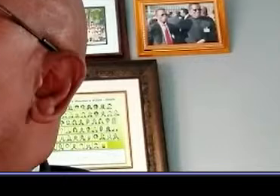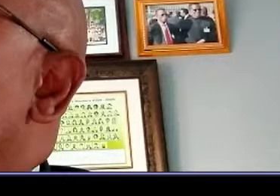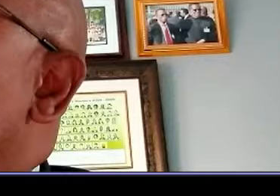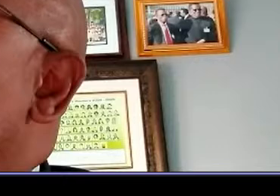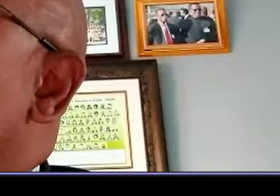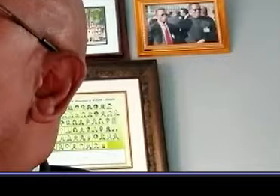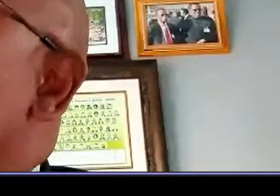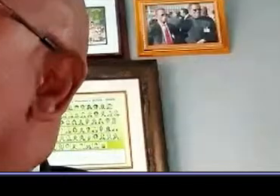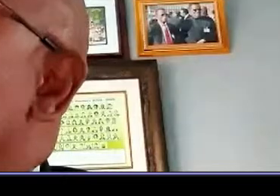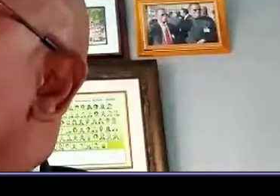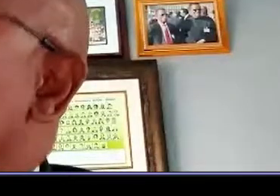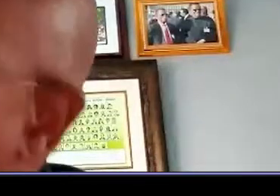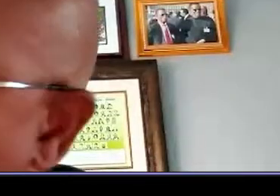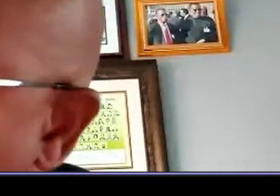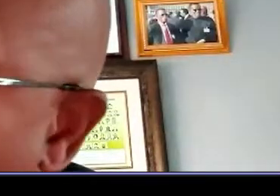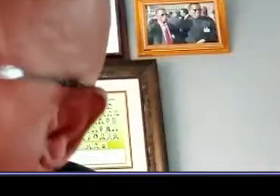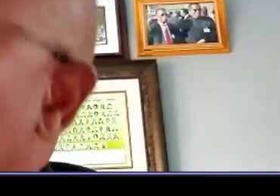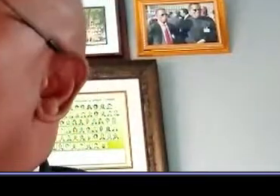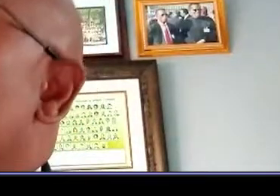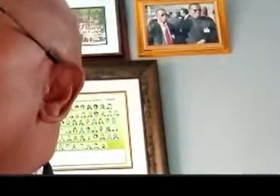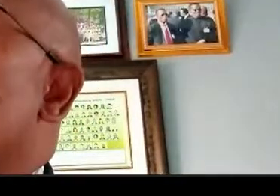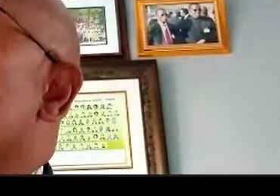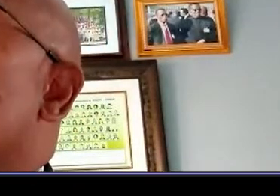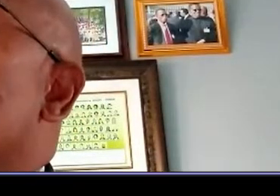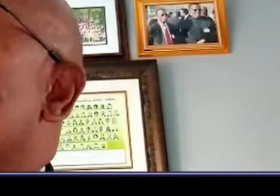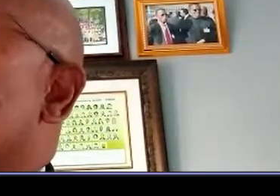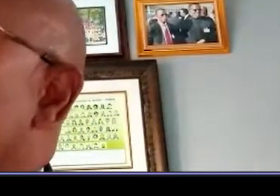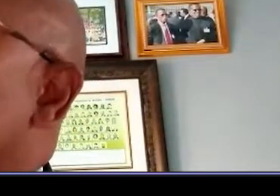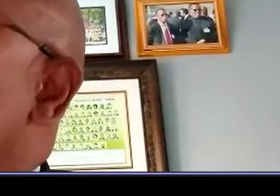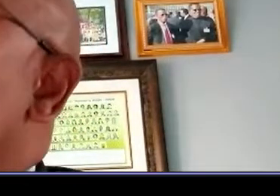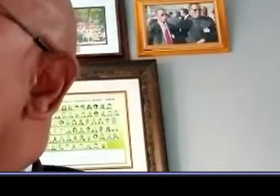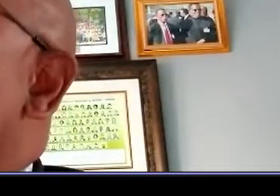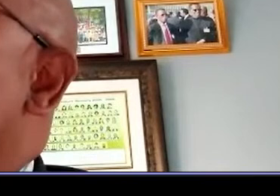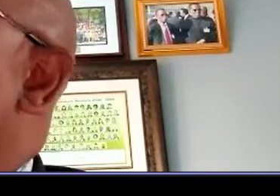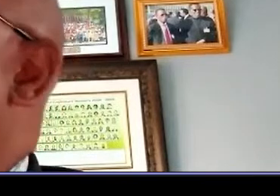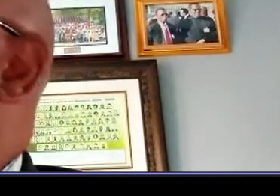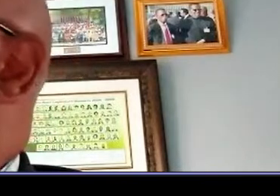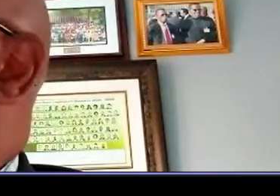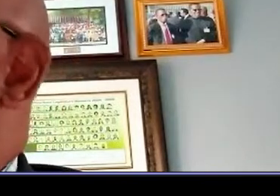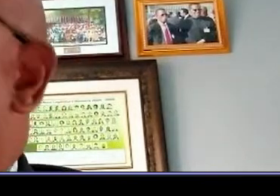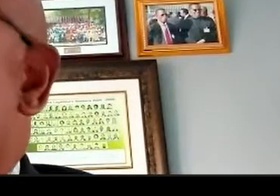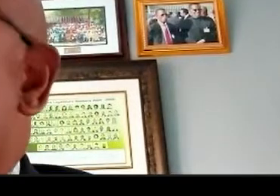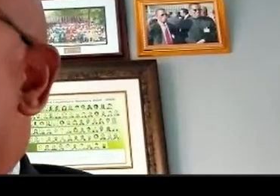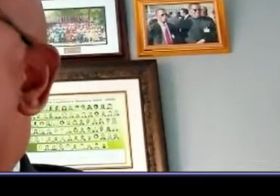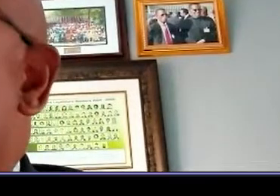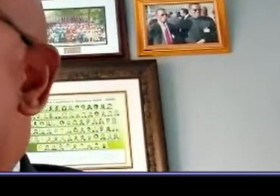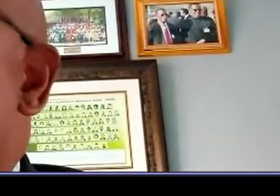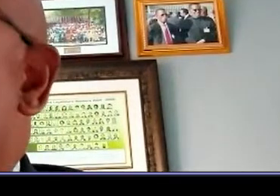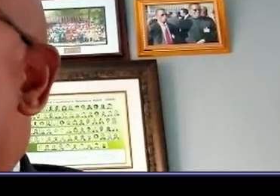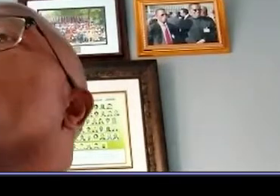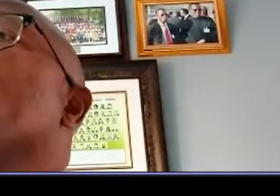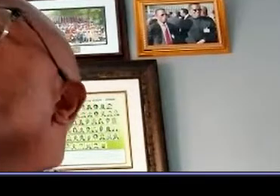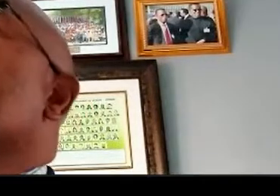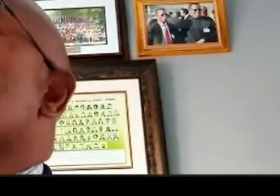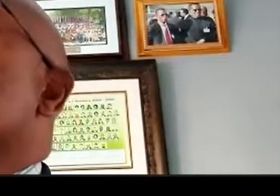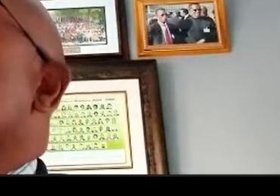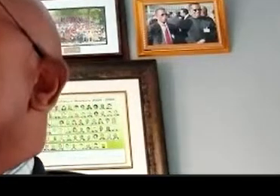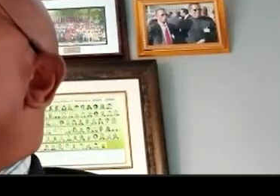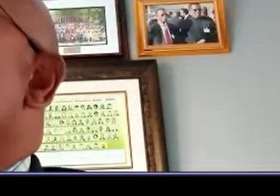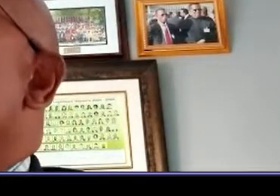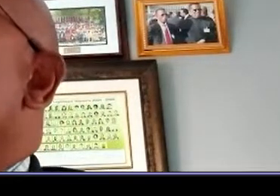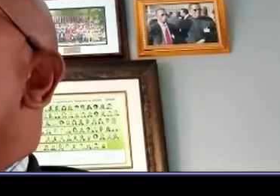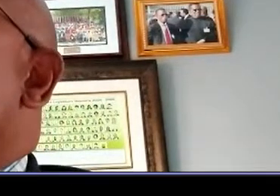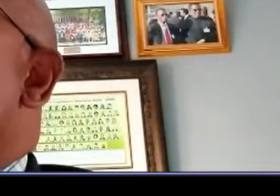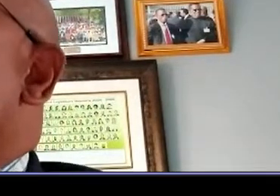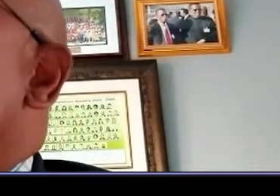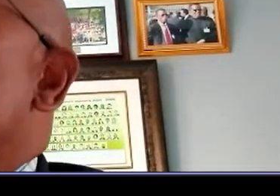very much praising the current MEC, which is good. But I don't know whether